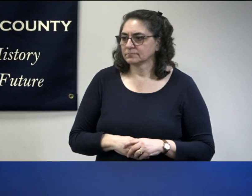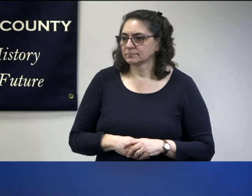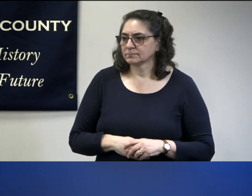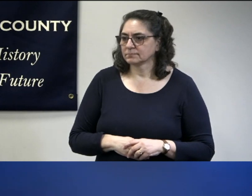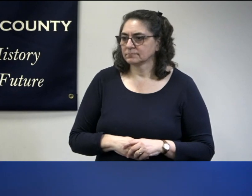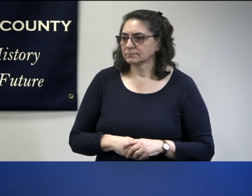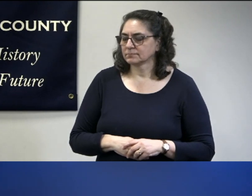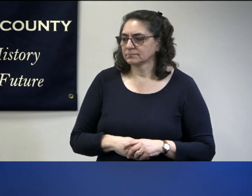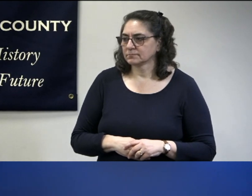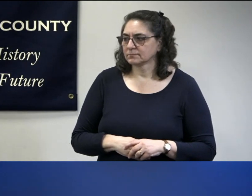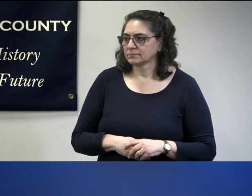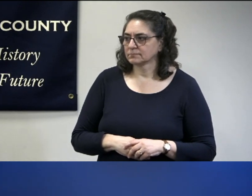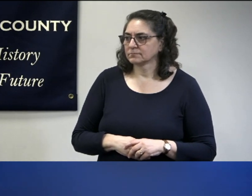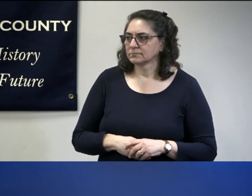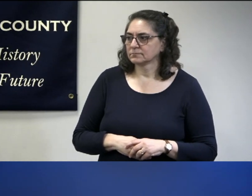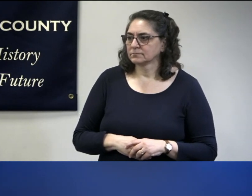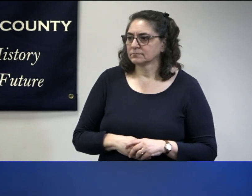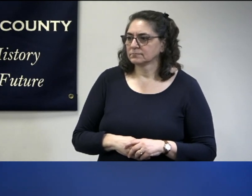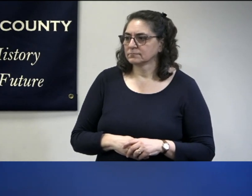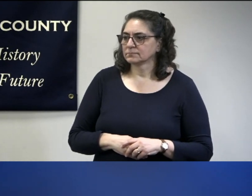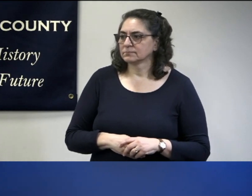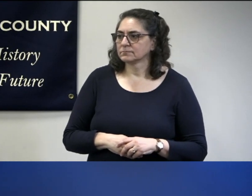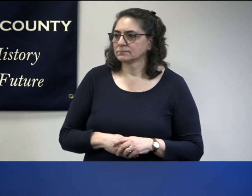We'll go with Duffy.